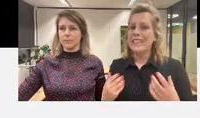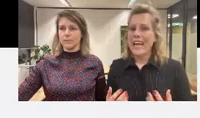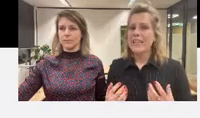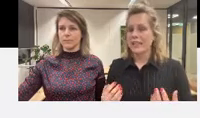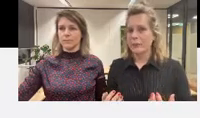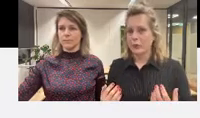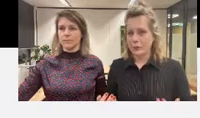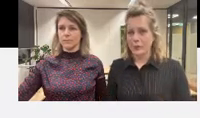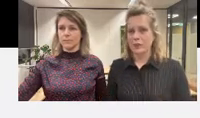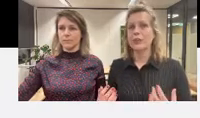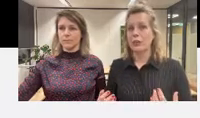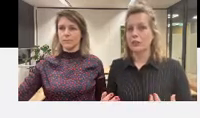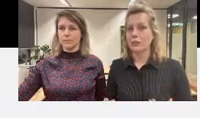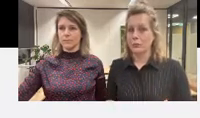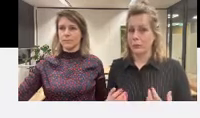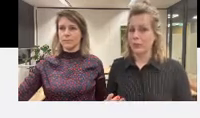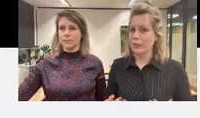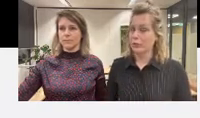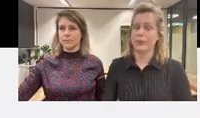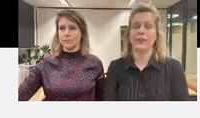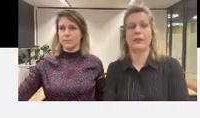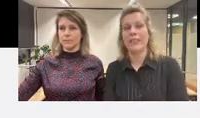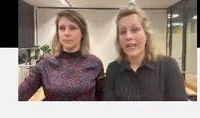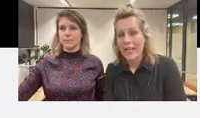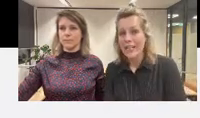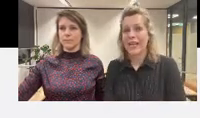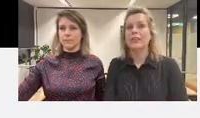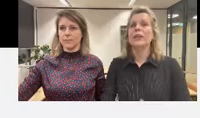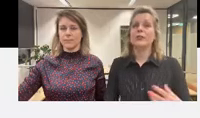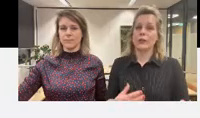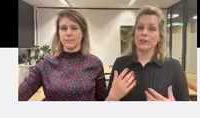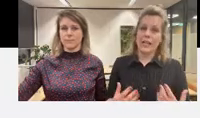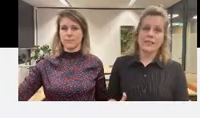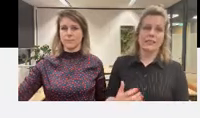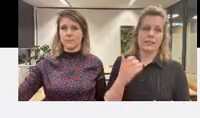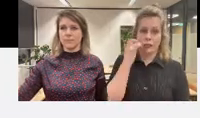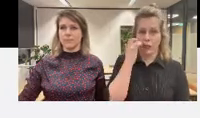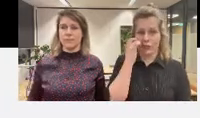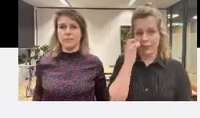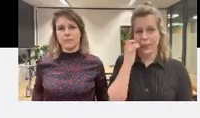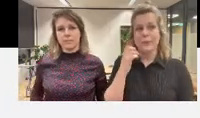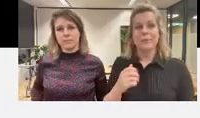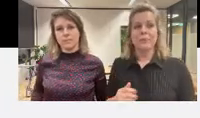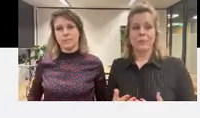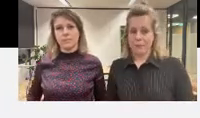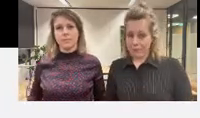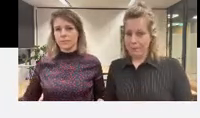or denying them treatment according to the multidisciplinary guideline for anxiety disorders.